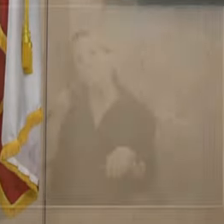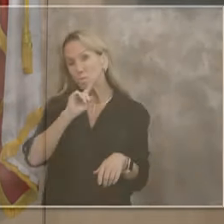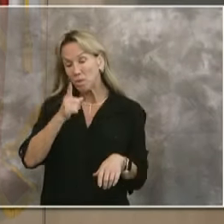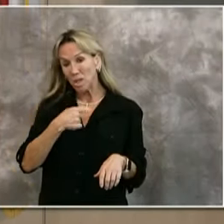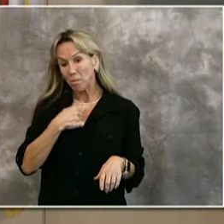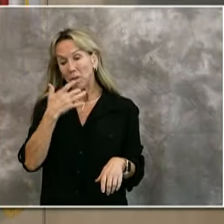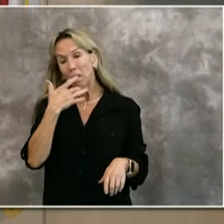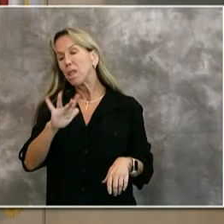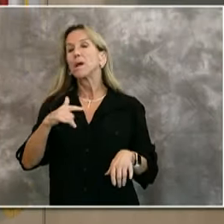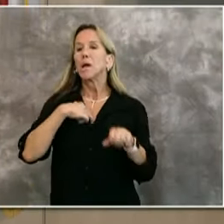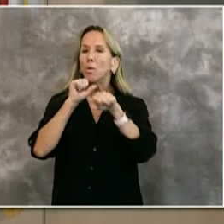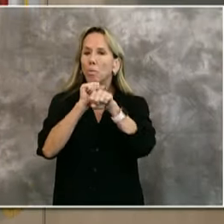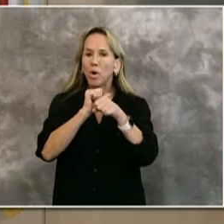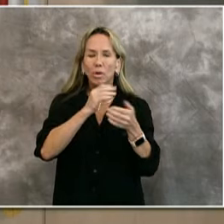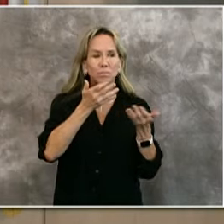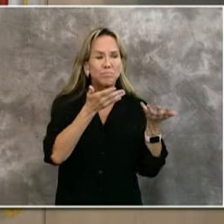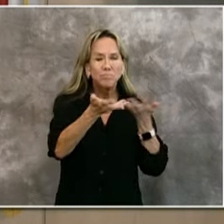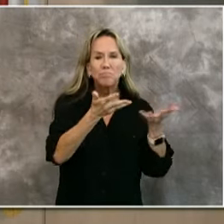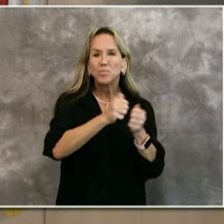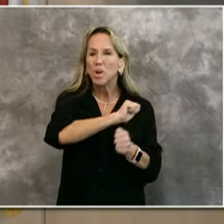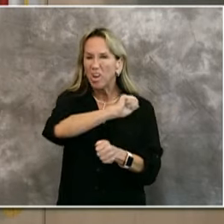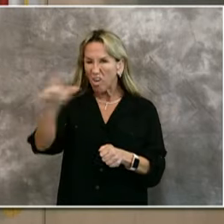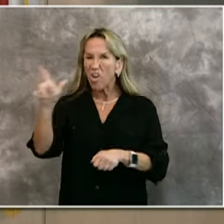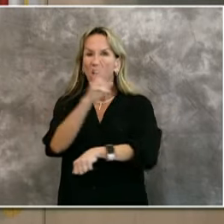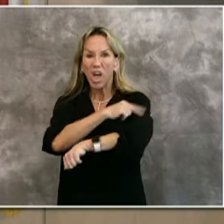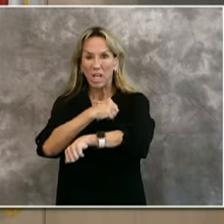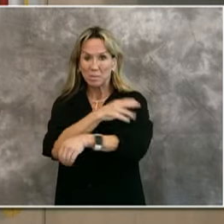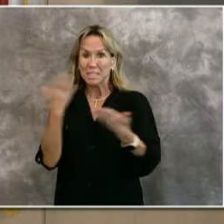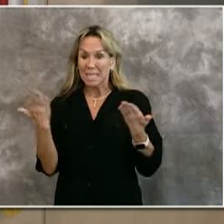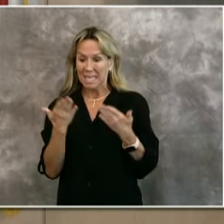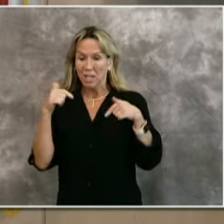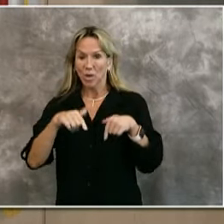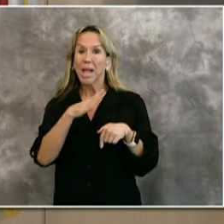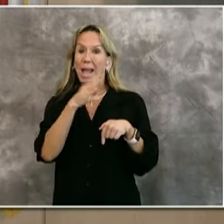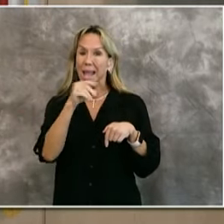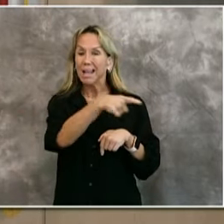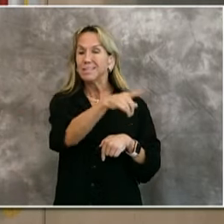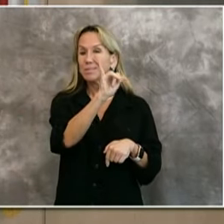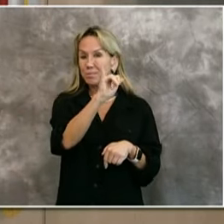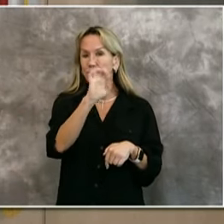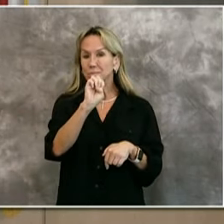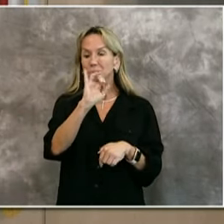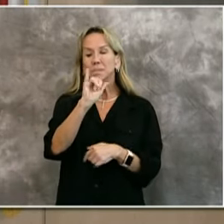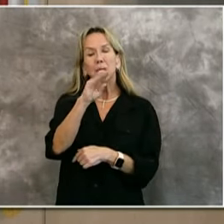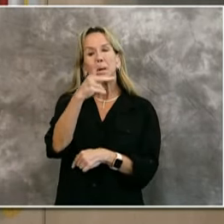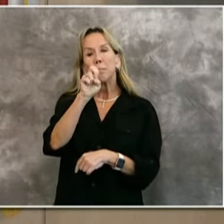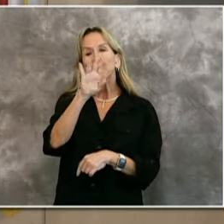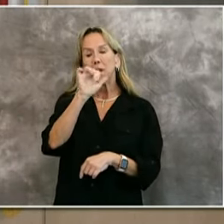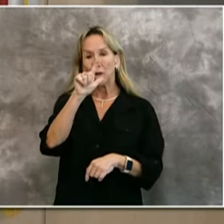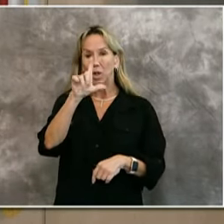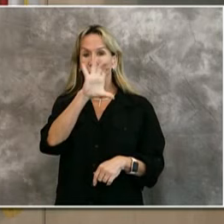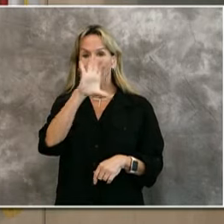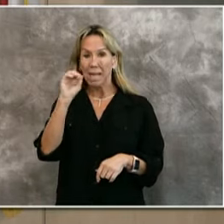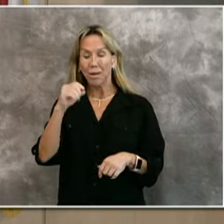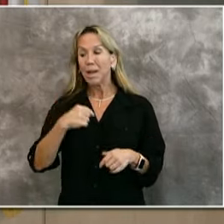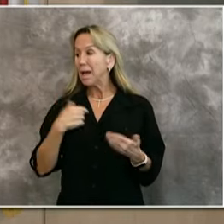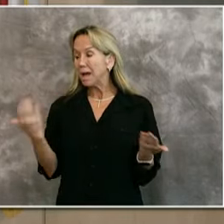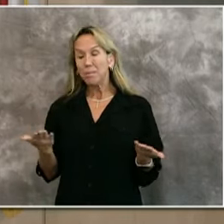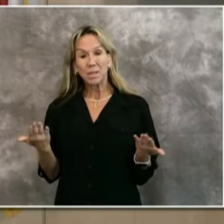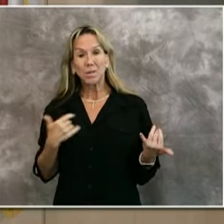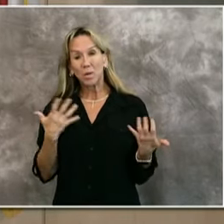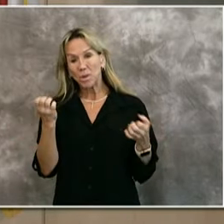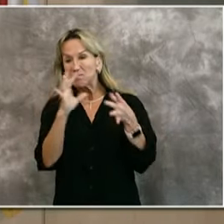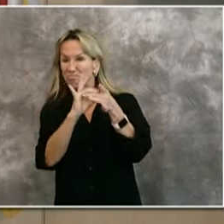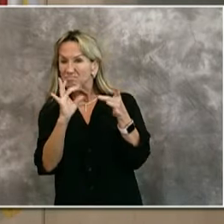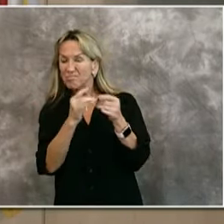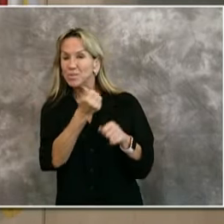and work with all of our hospitals in both San Diego and Imperial counties. And I'm here today with a couple of messages. First,